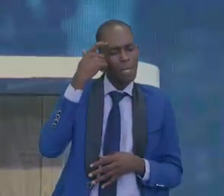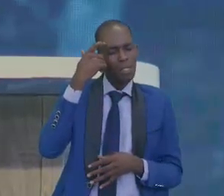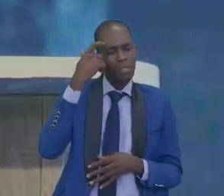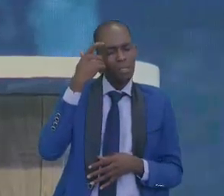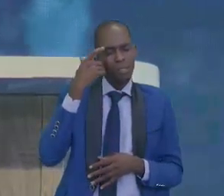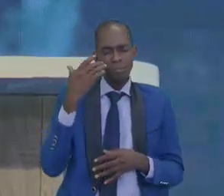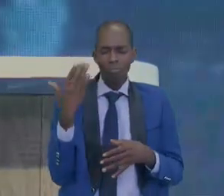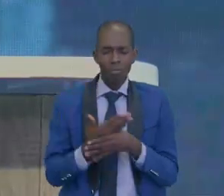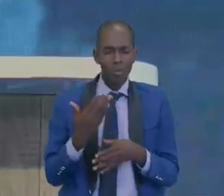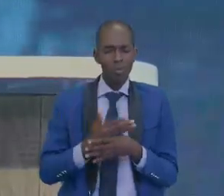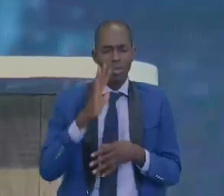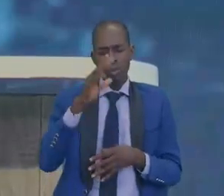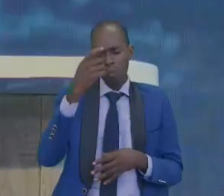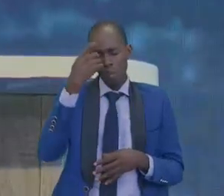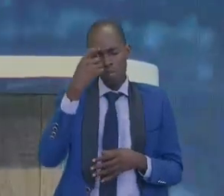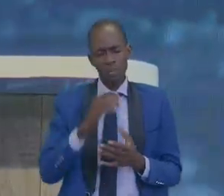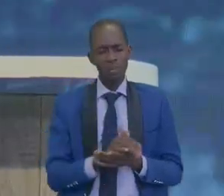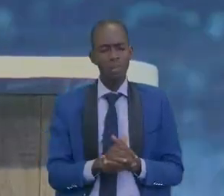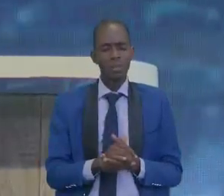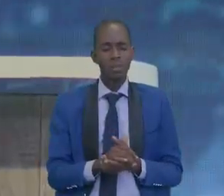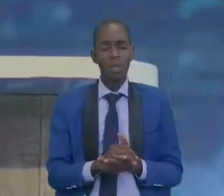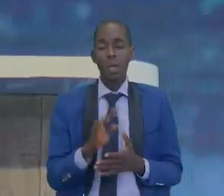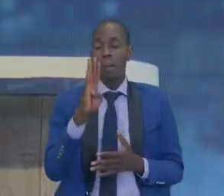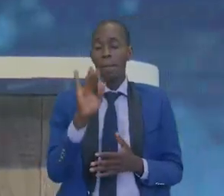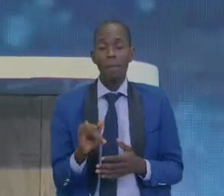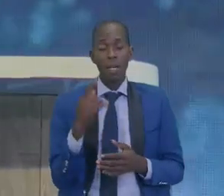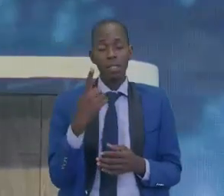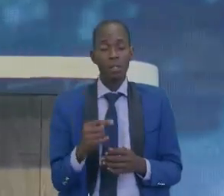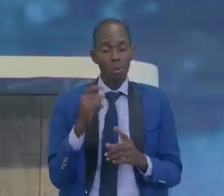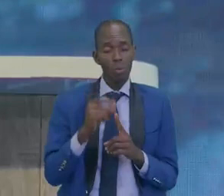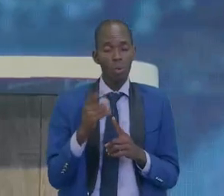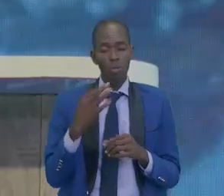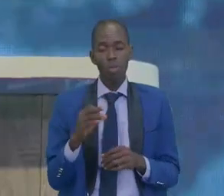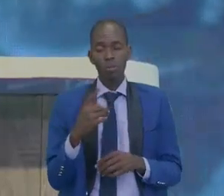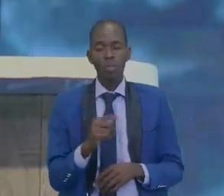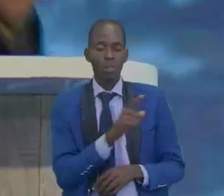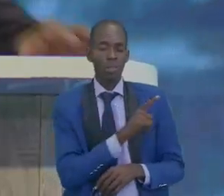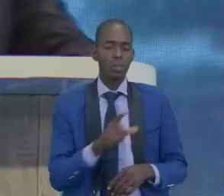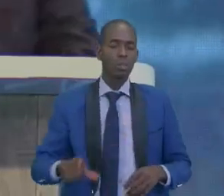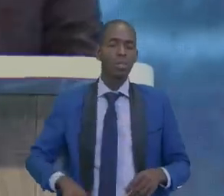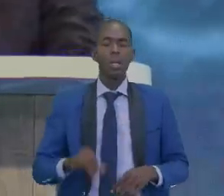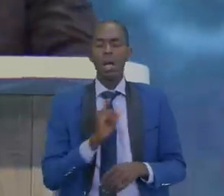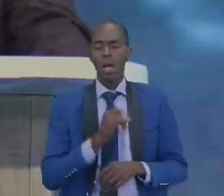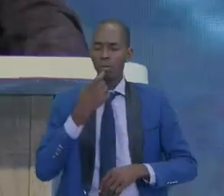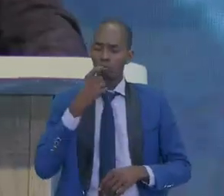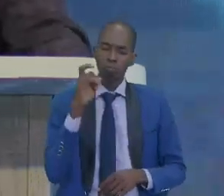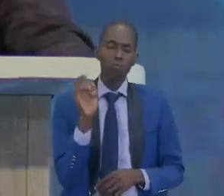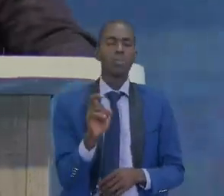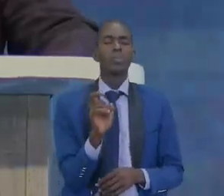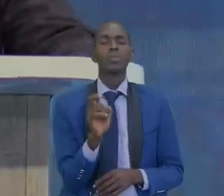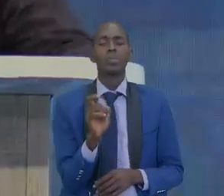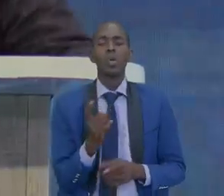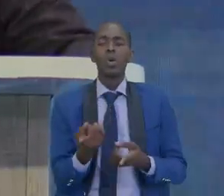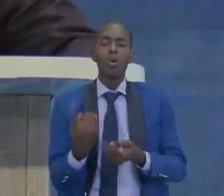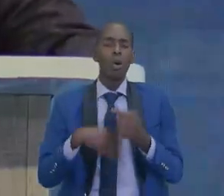tormenting your mind, by the word of the Lord, I command, come out